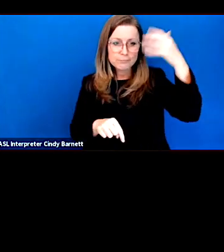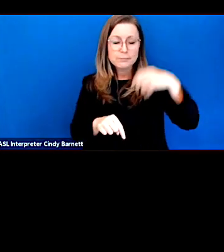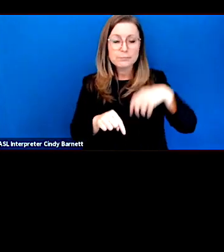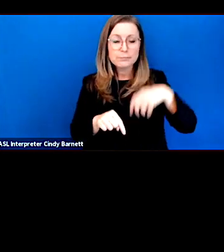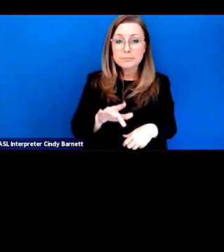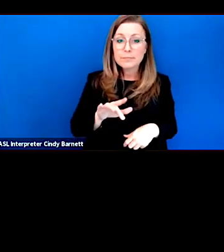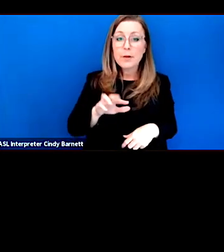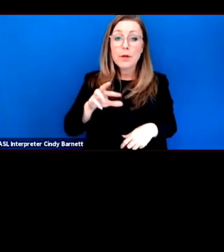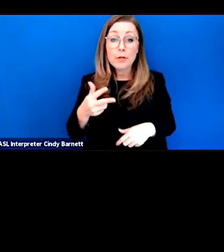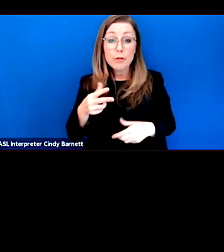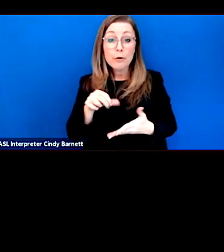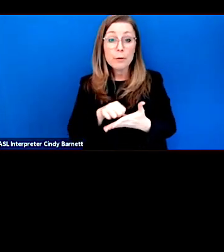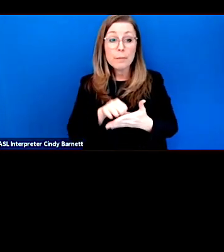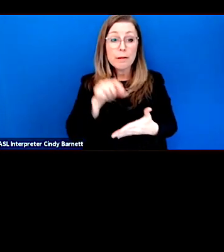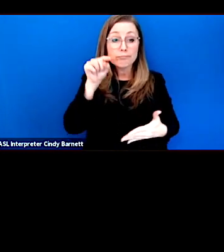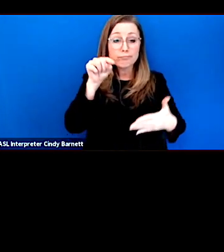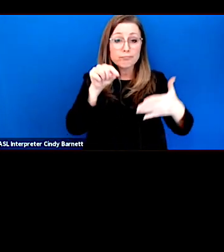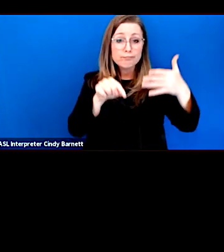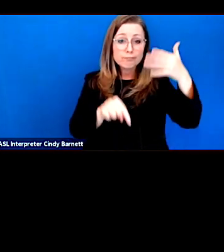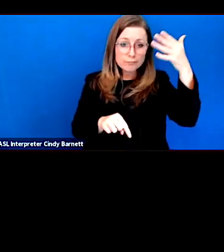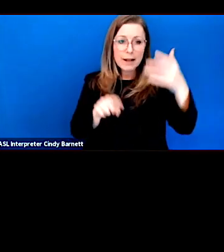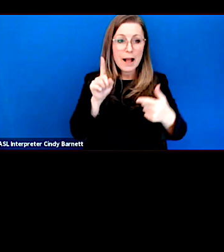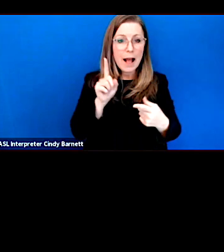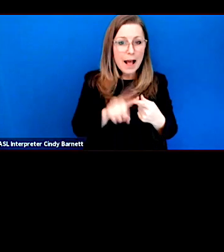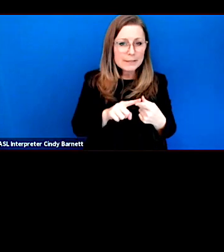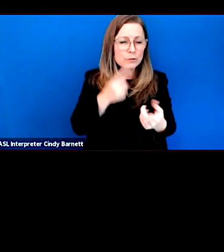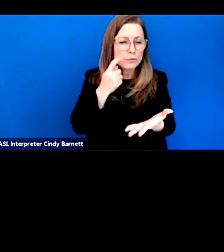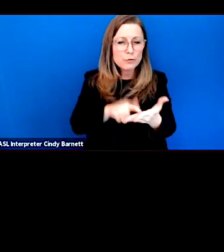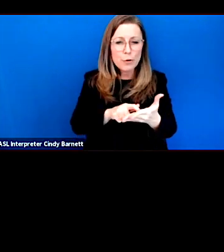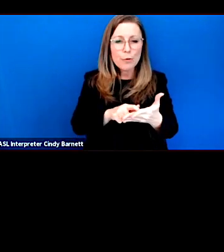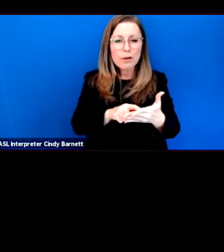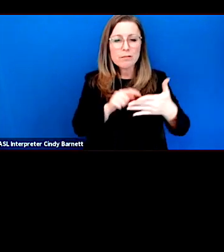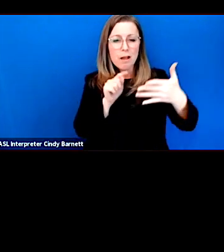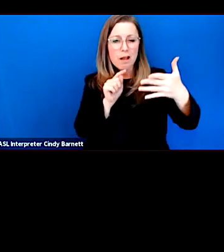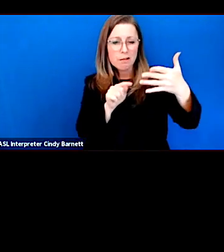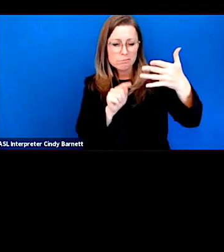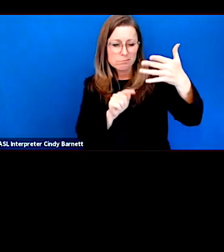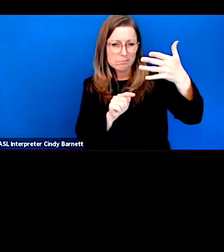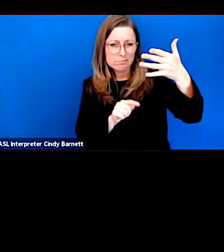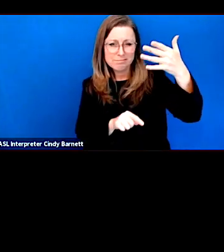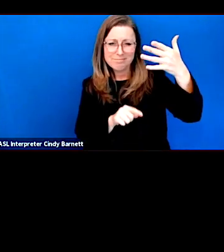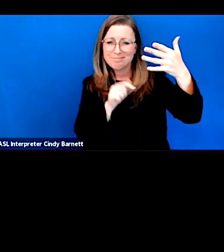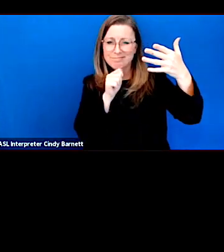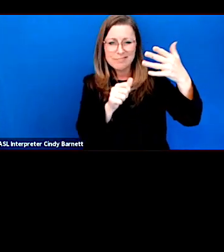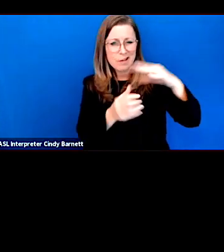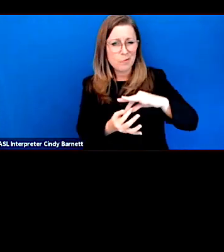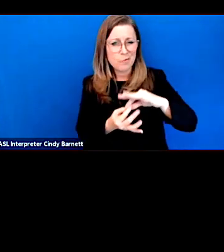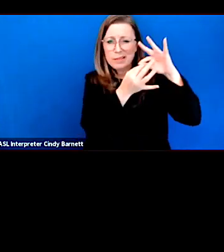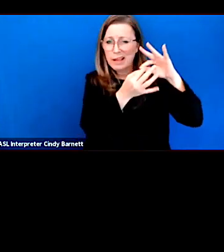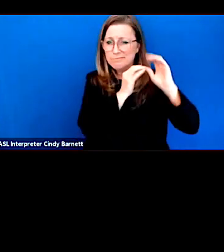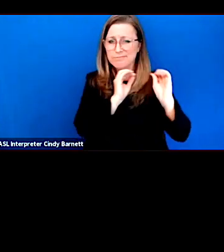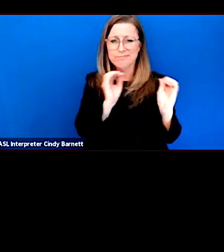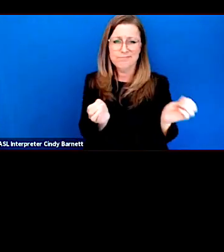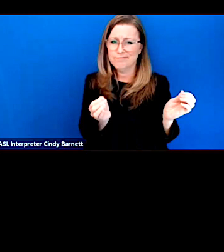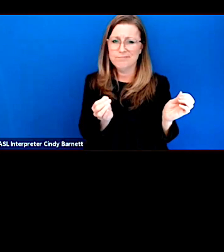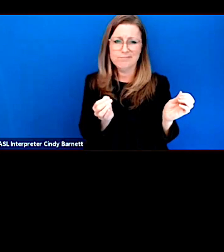And that's when I'm going to stop. And that's a technique that we've used over the past decade or so since Mia has